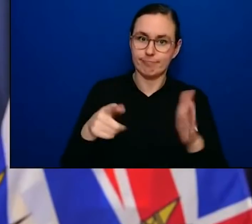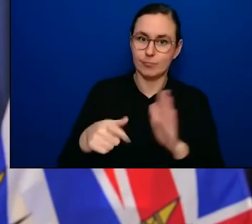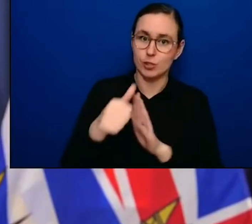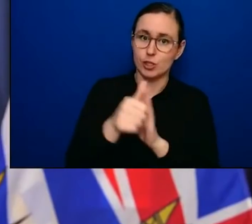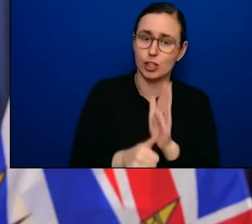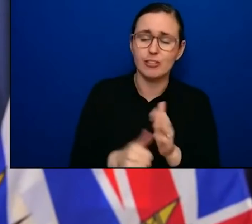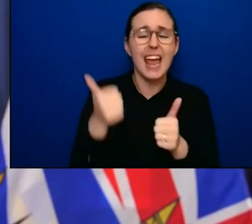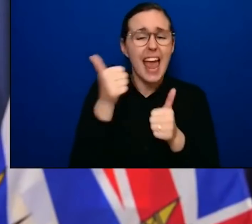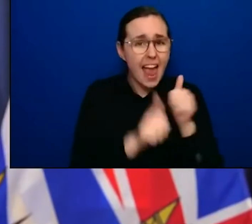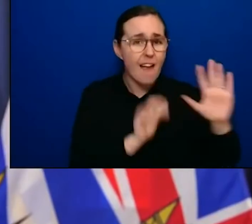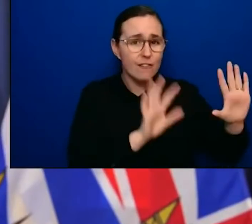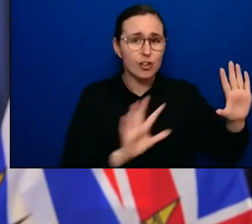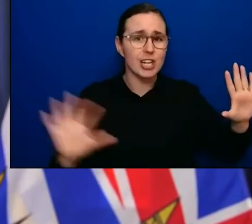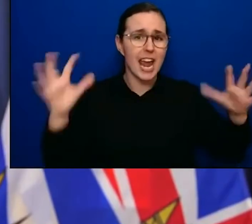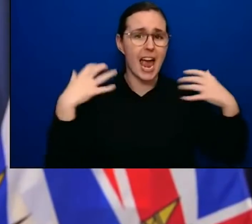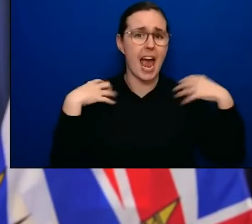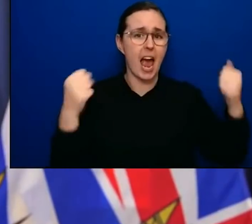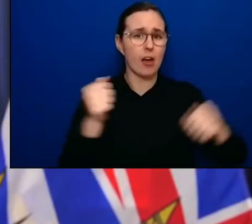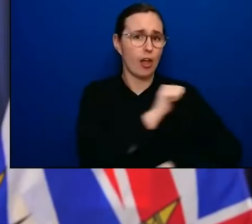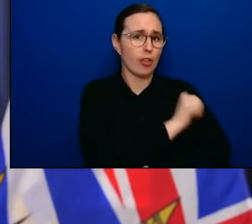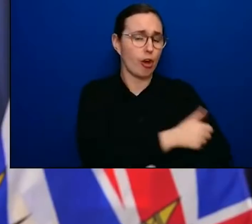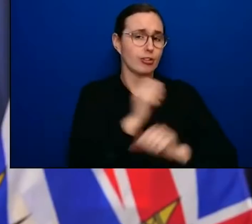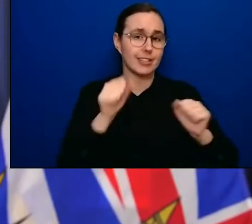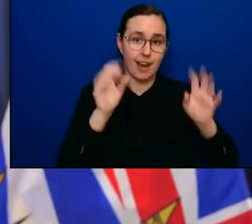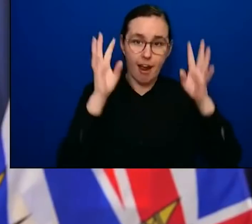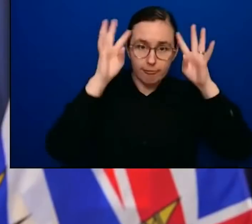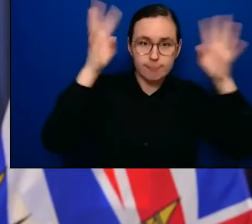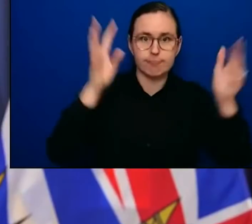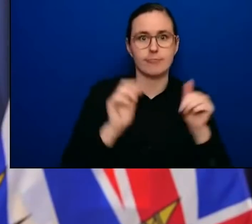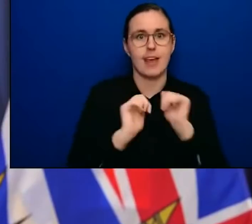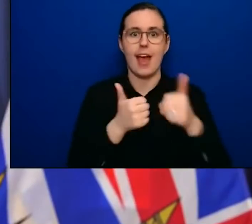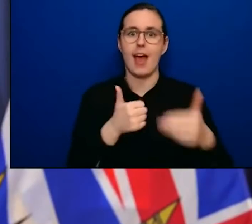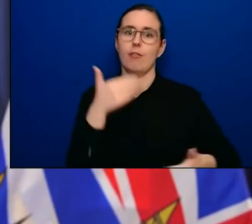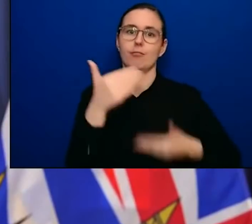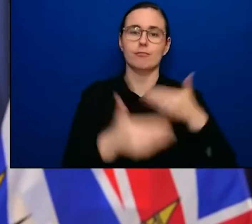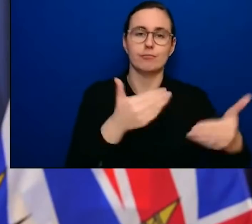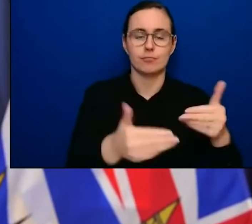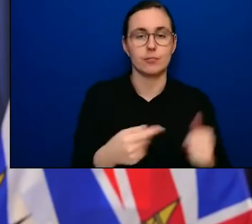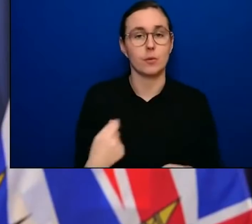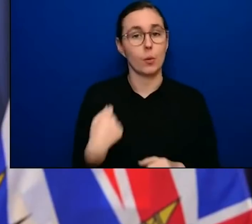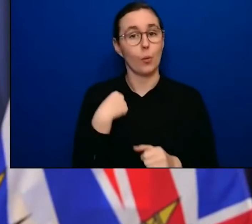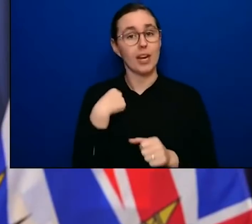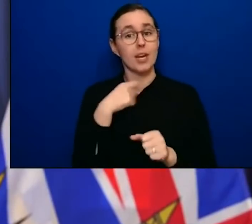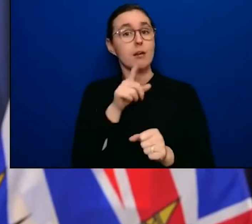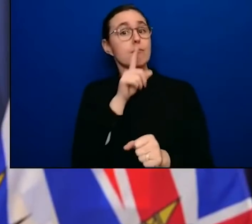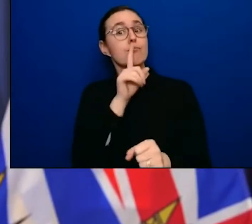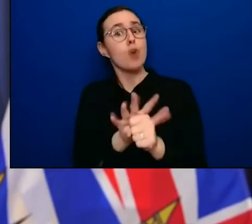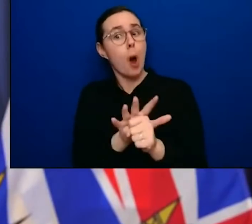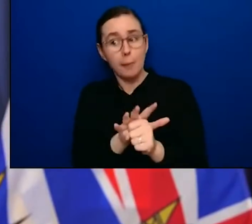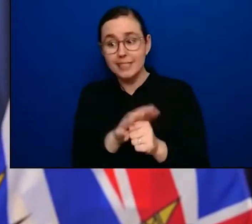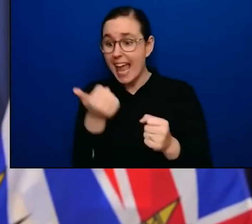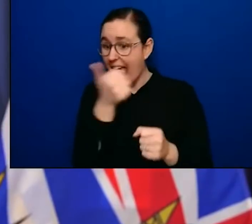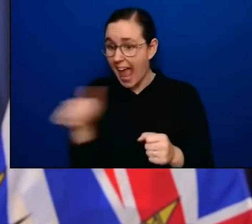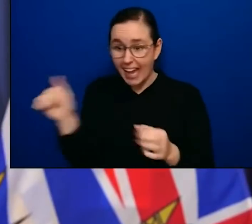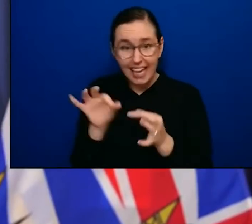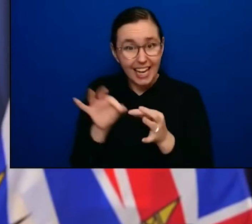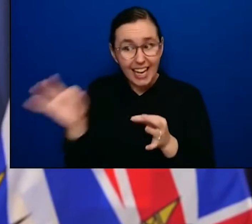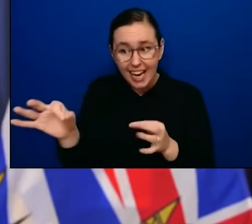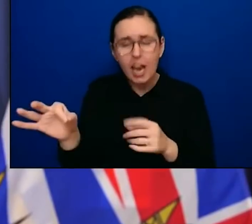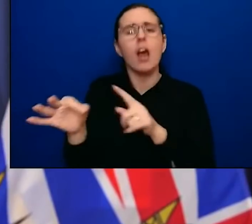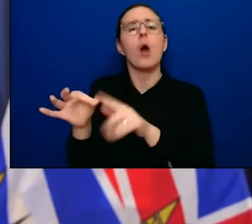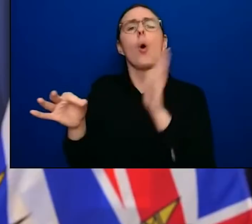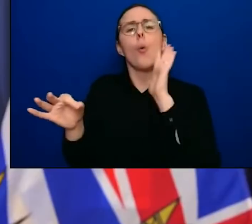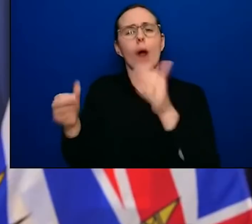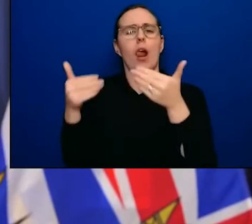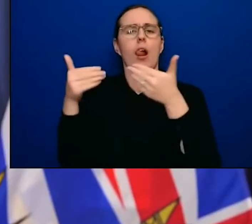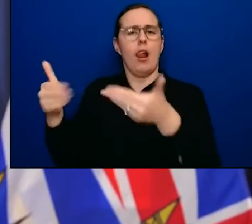surgeries. We will complete the postponed surgeries. We will continue to increase surgeries, and we will improve access far